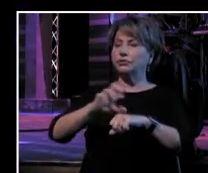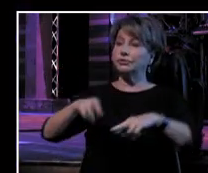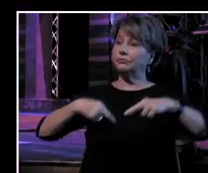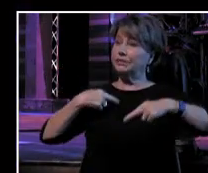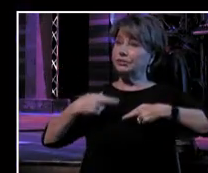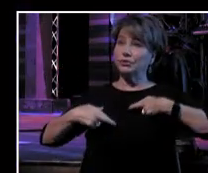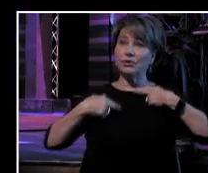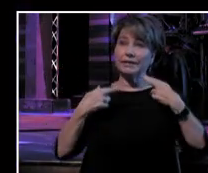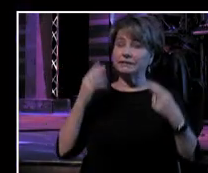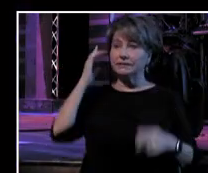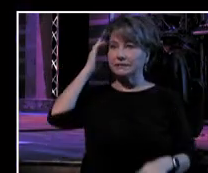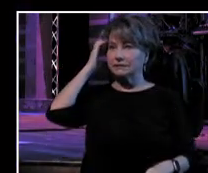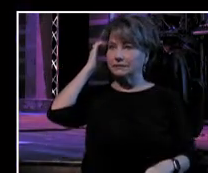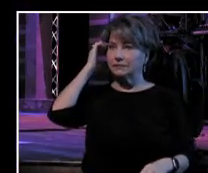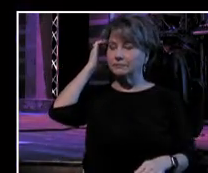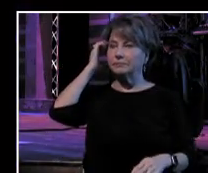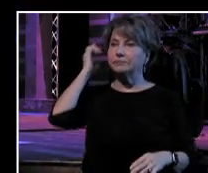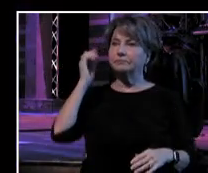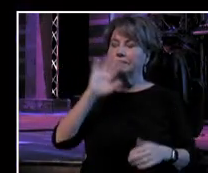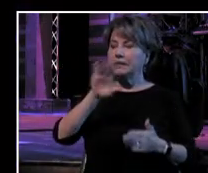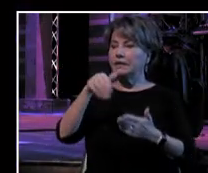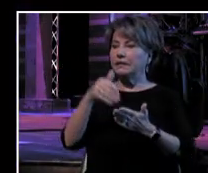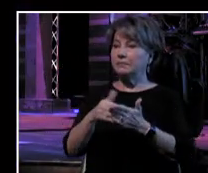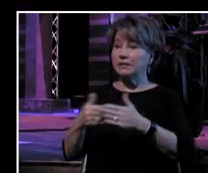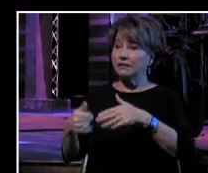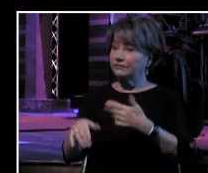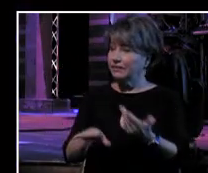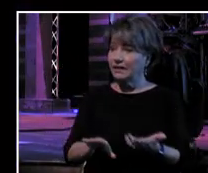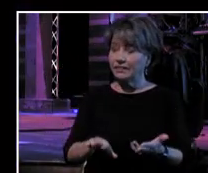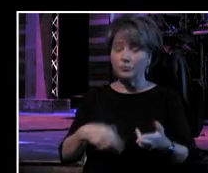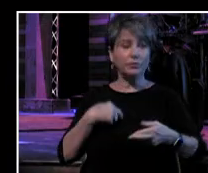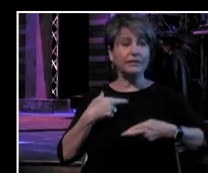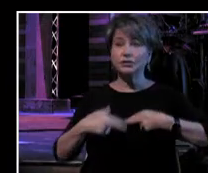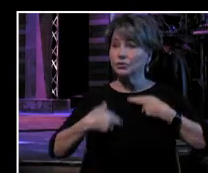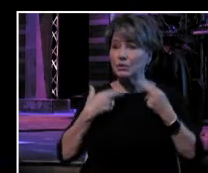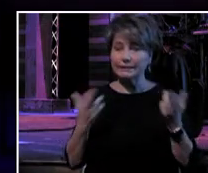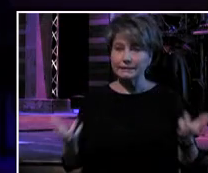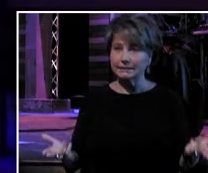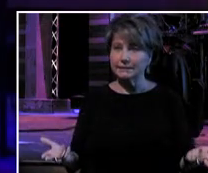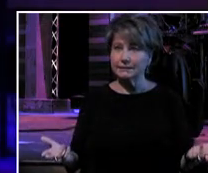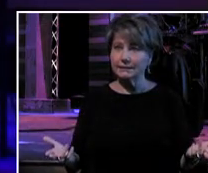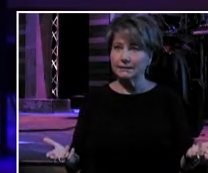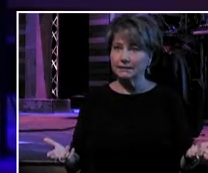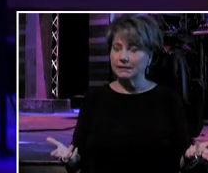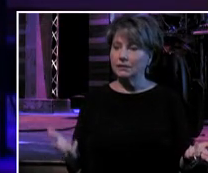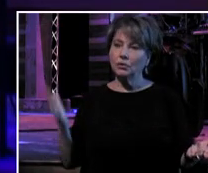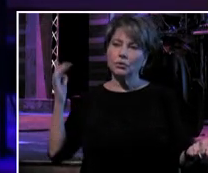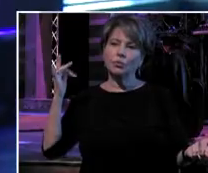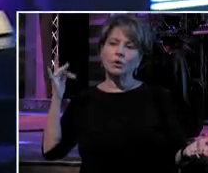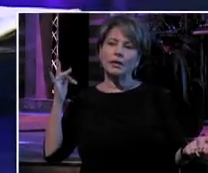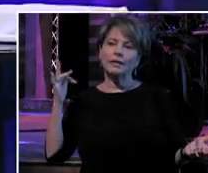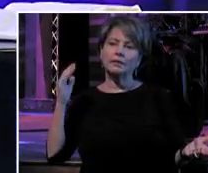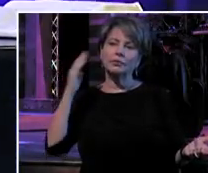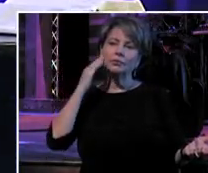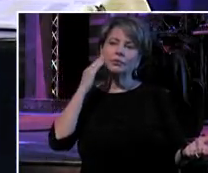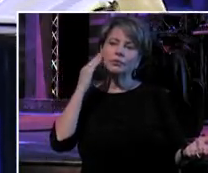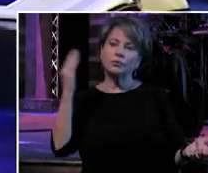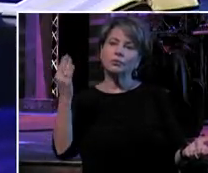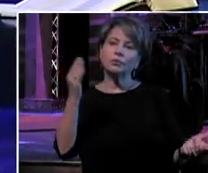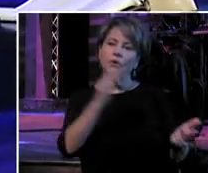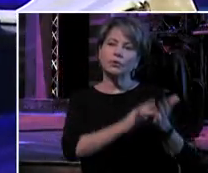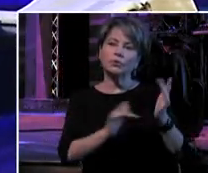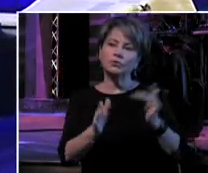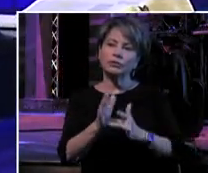rejoice. Rejoice even in the midst of death because all those who know Jesus are